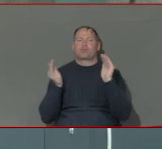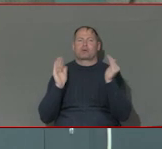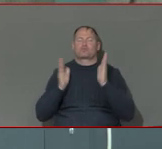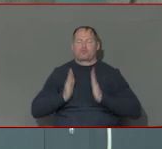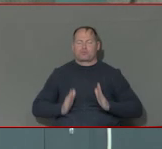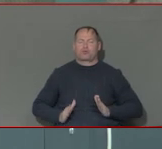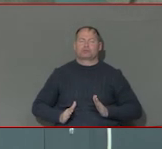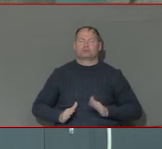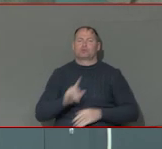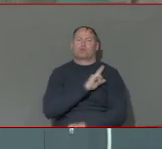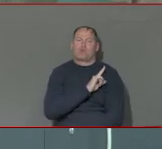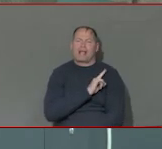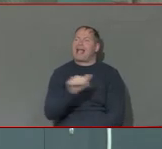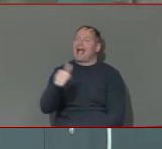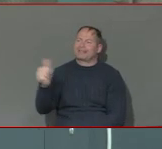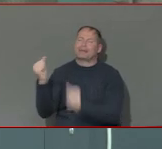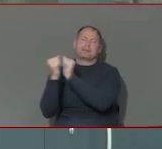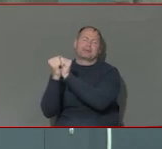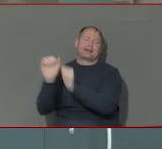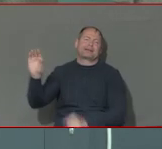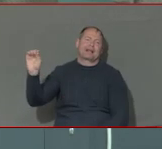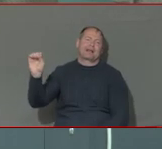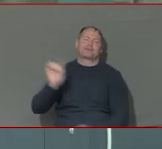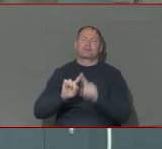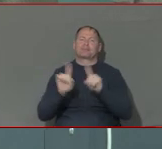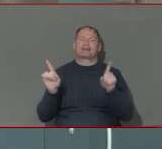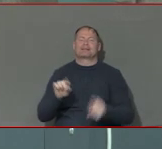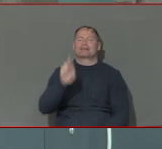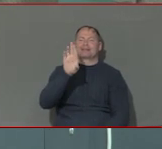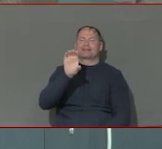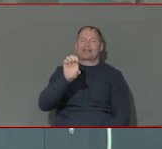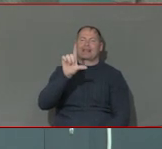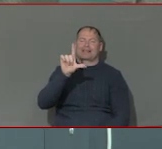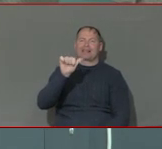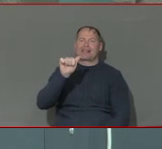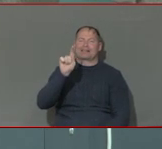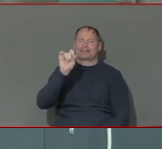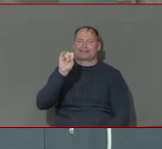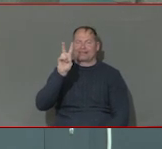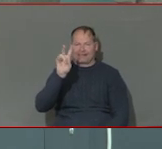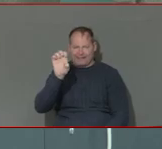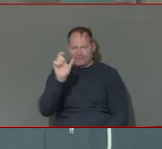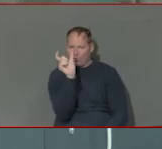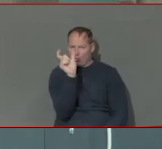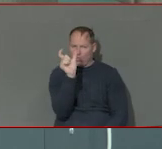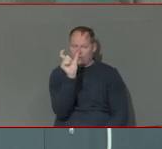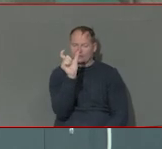also organisms which have a larger brain, such as the elephant.